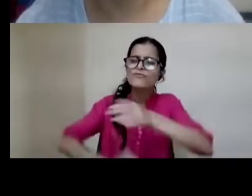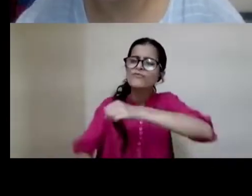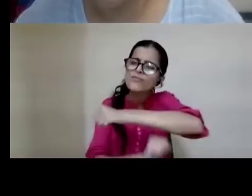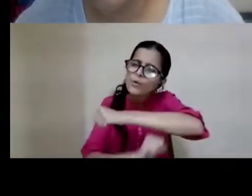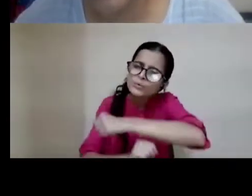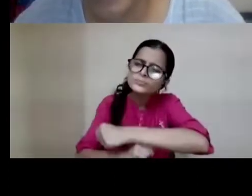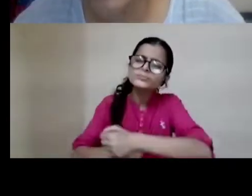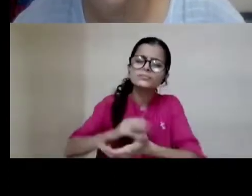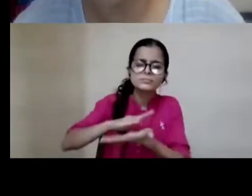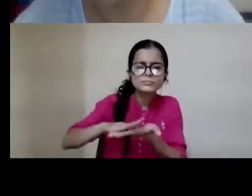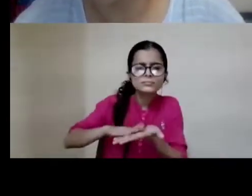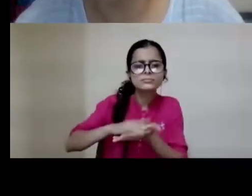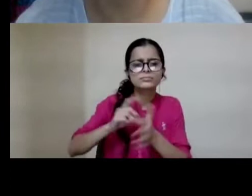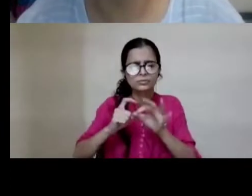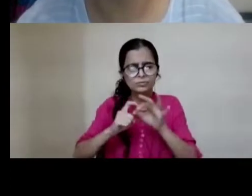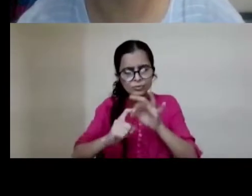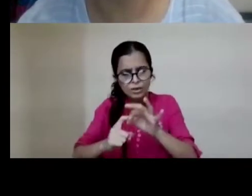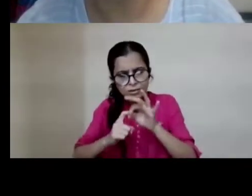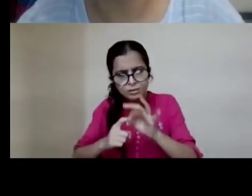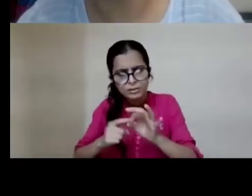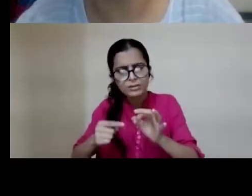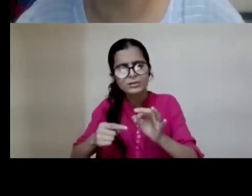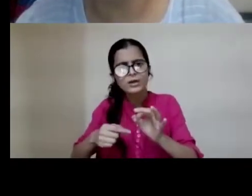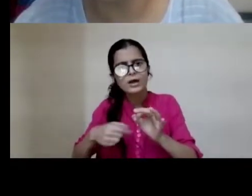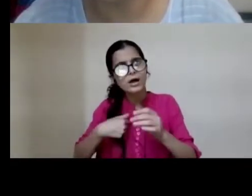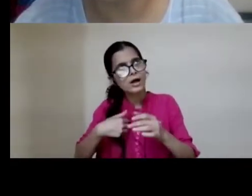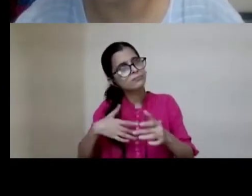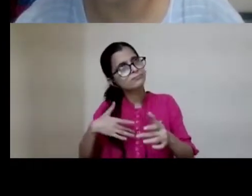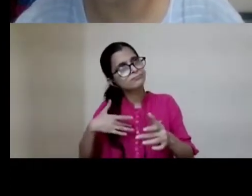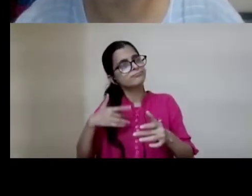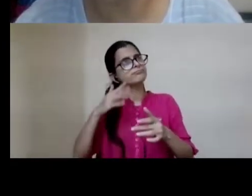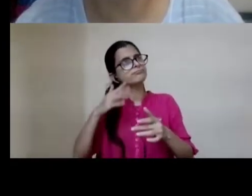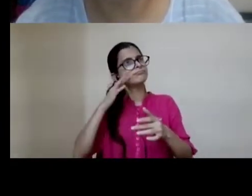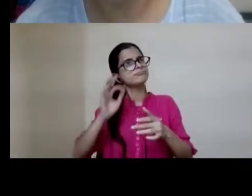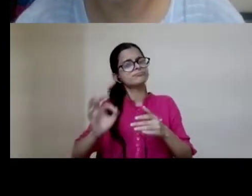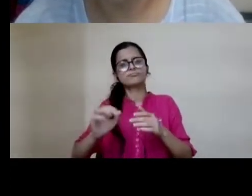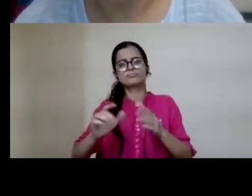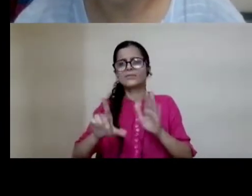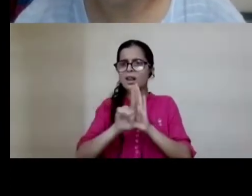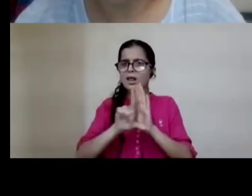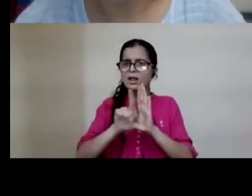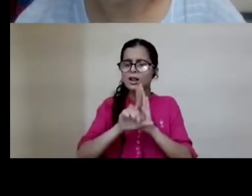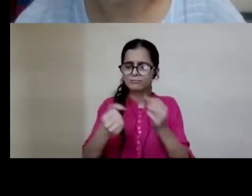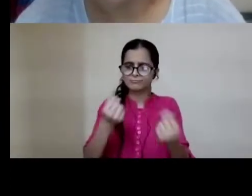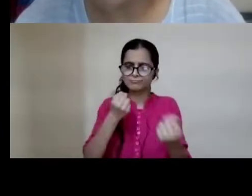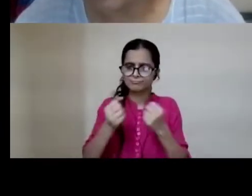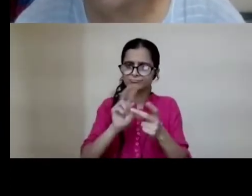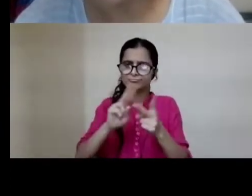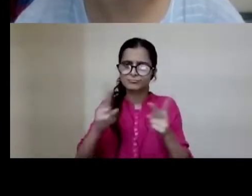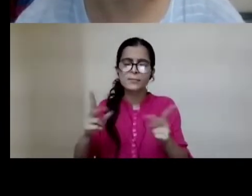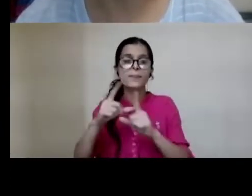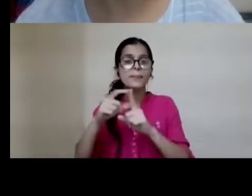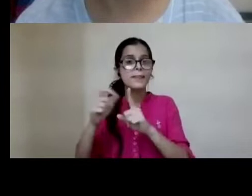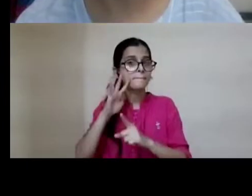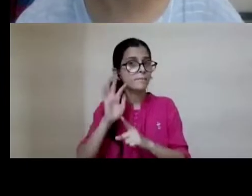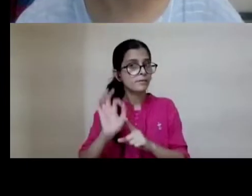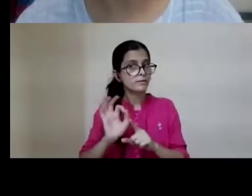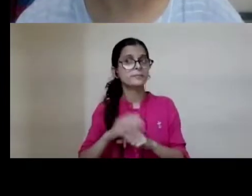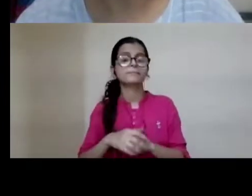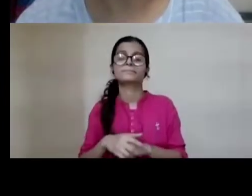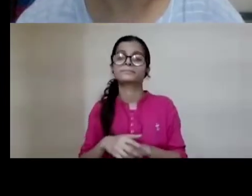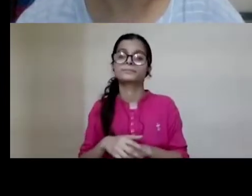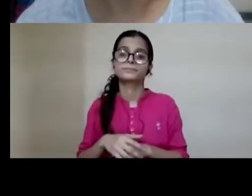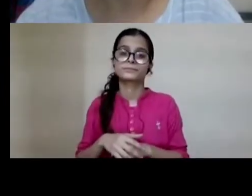this essentializing seems to be a part of the legal exercise. And diversity needs to be